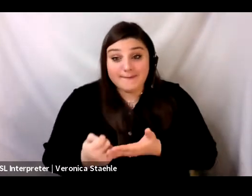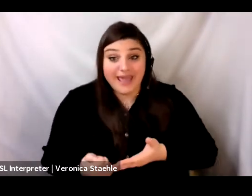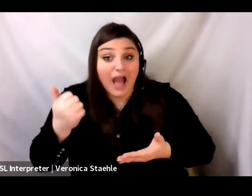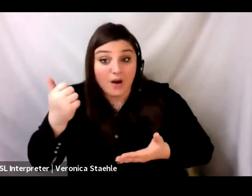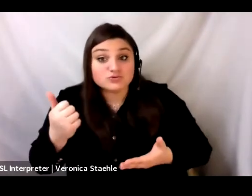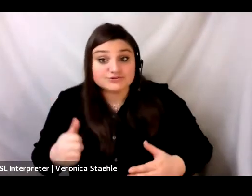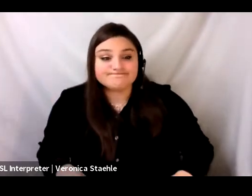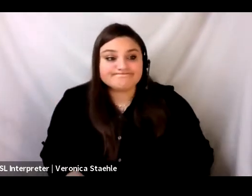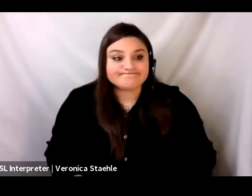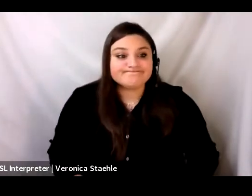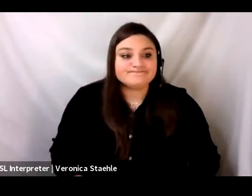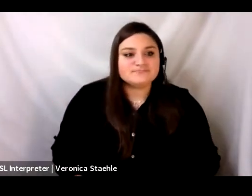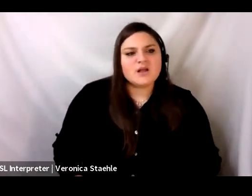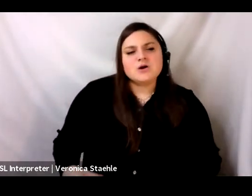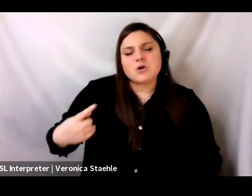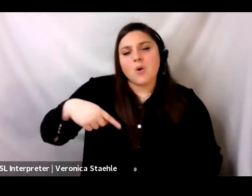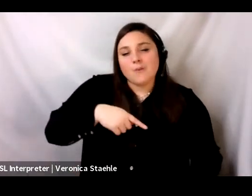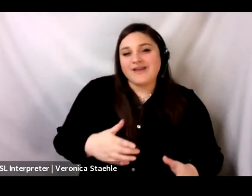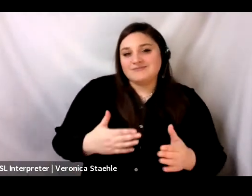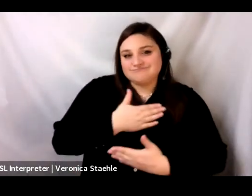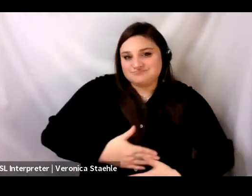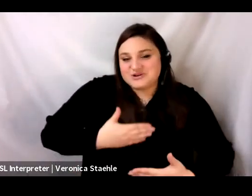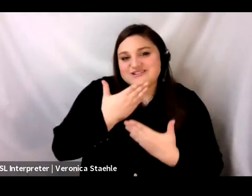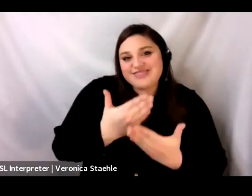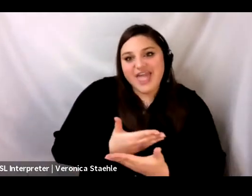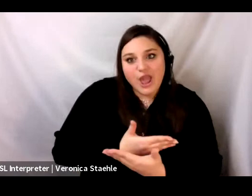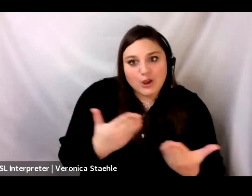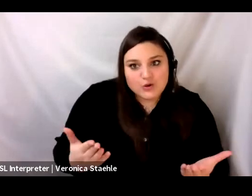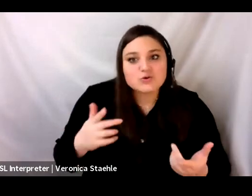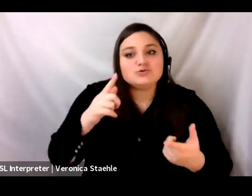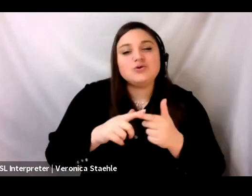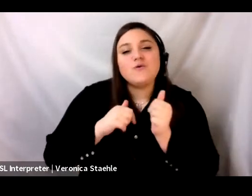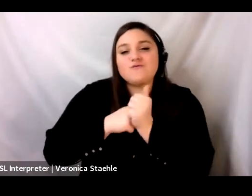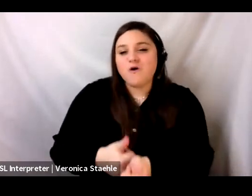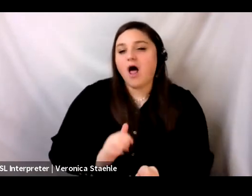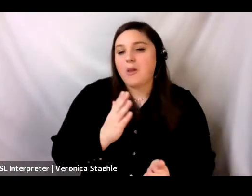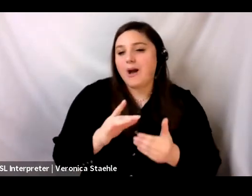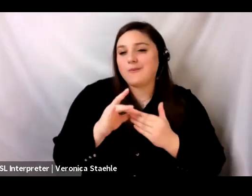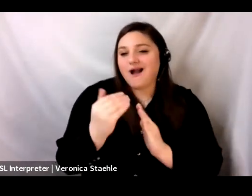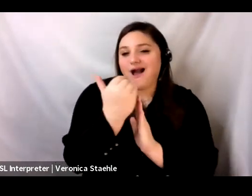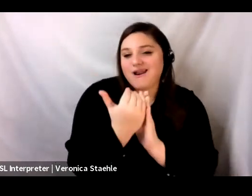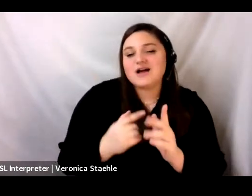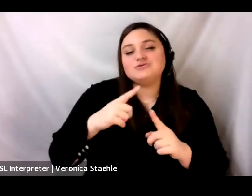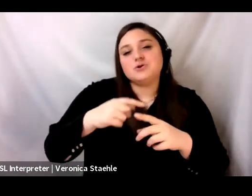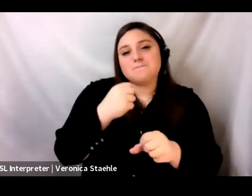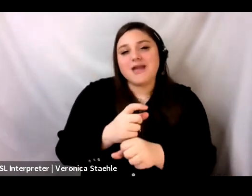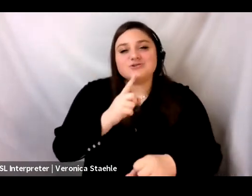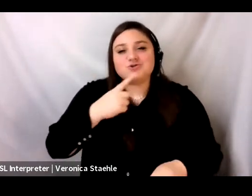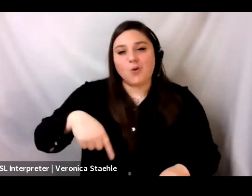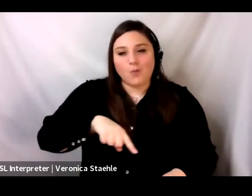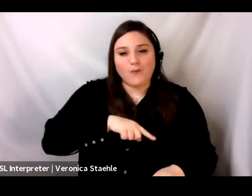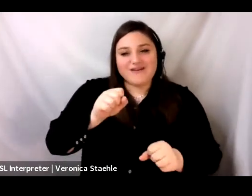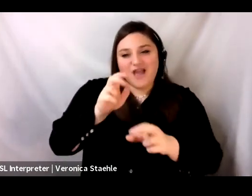guidelines to ensure that our space remains generative for and respectful of our community.